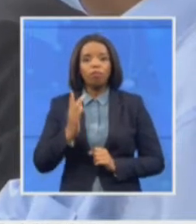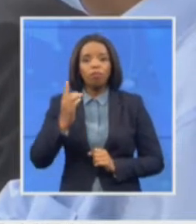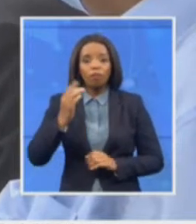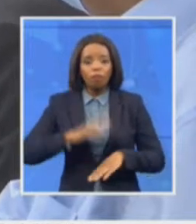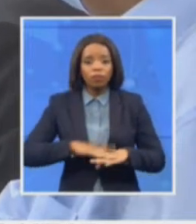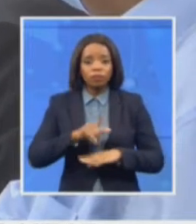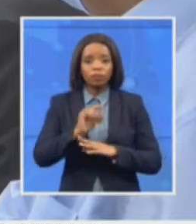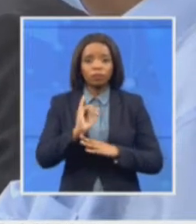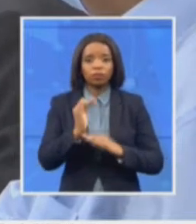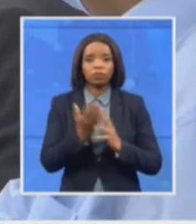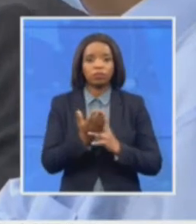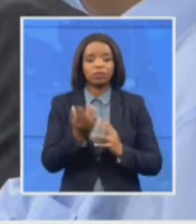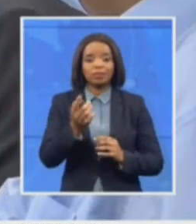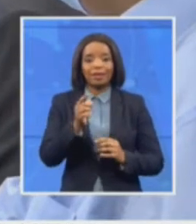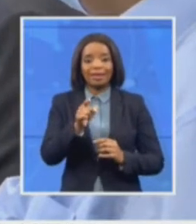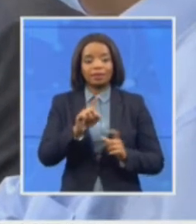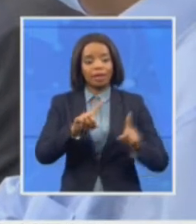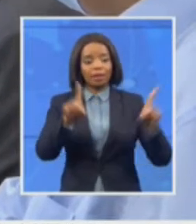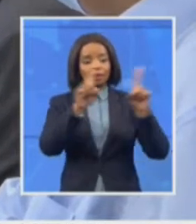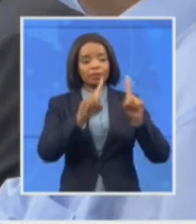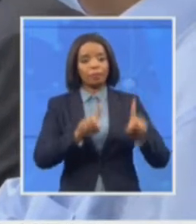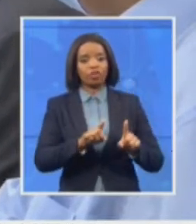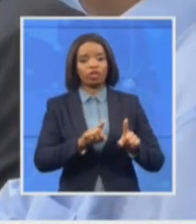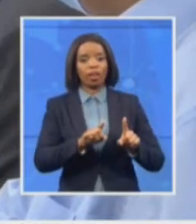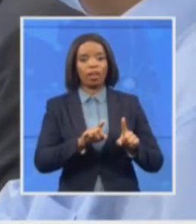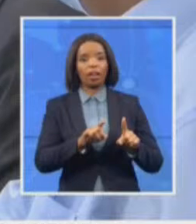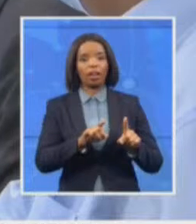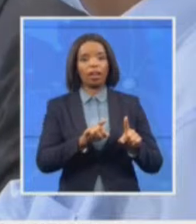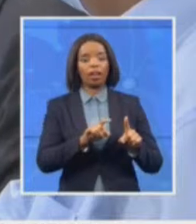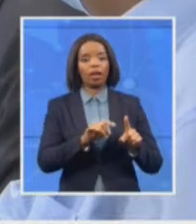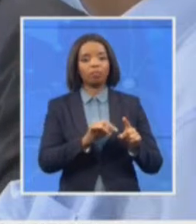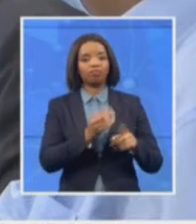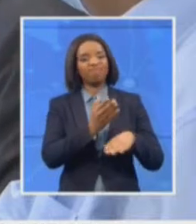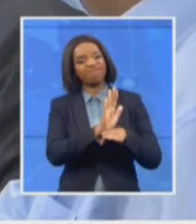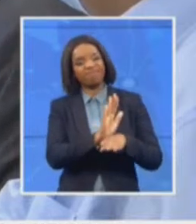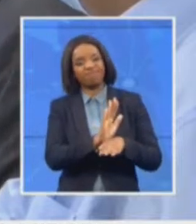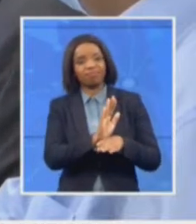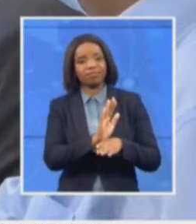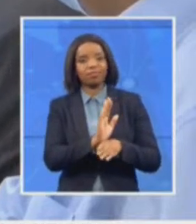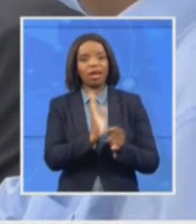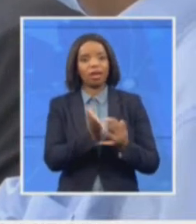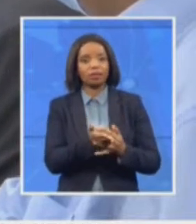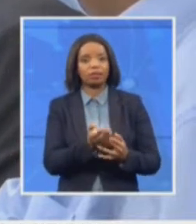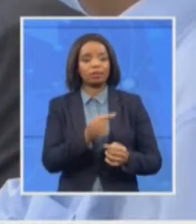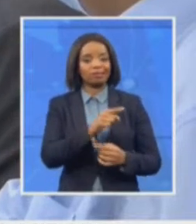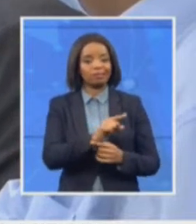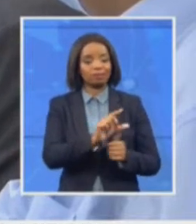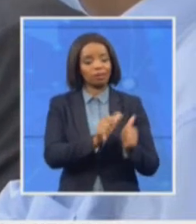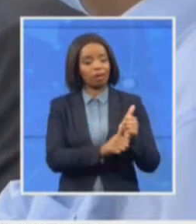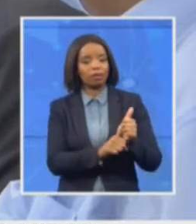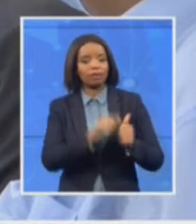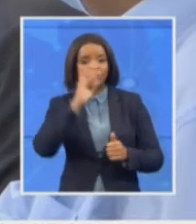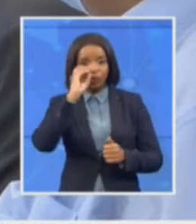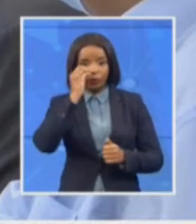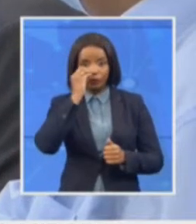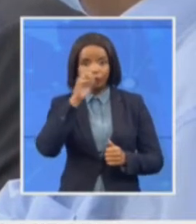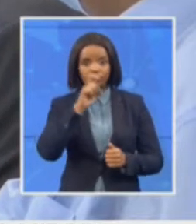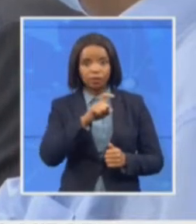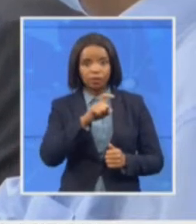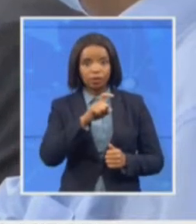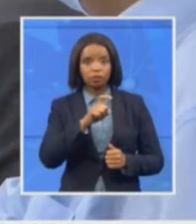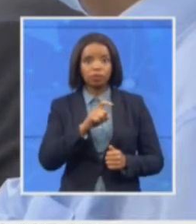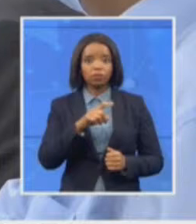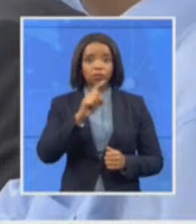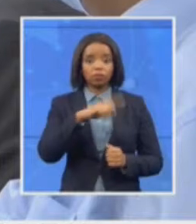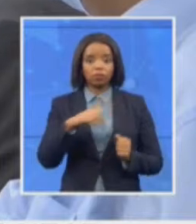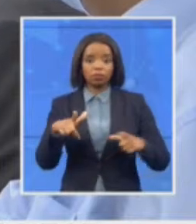program that was interdicted, resorts under the news program, and the GE in charge of that function is